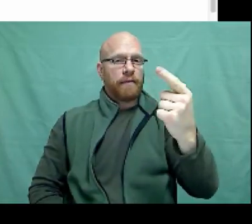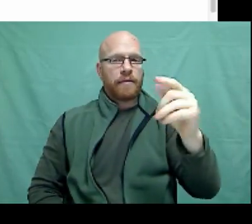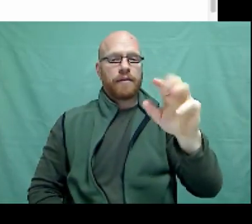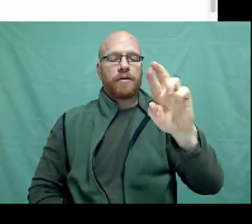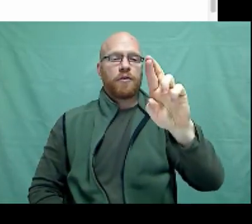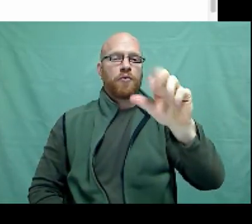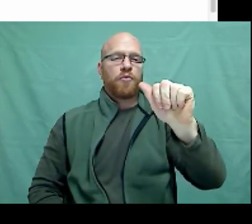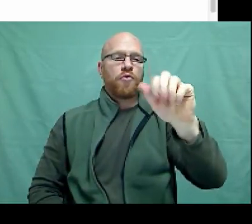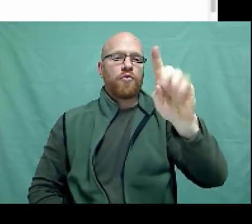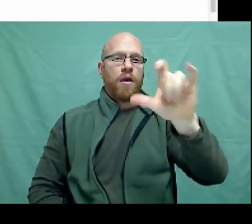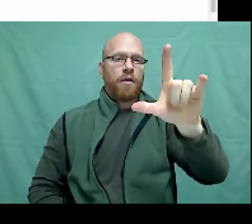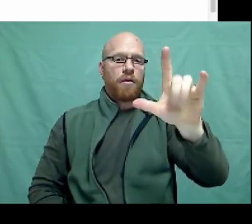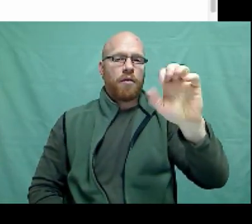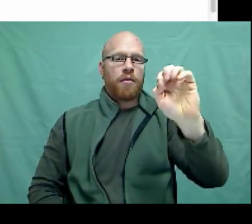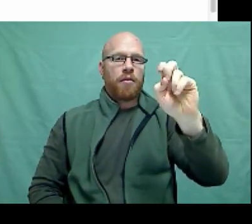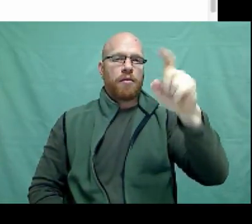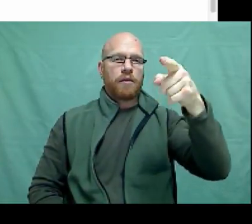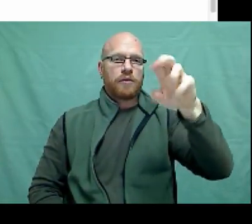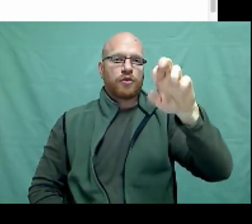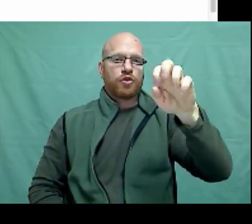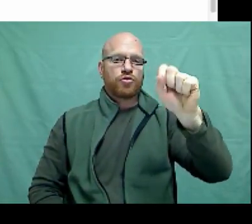simplifying radicals,